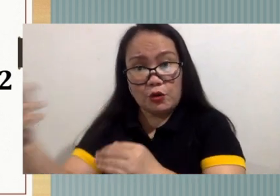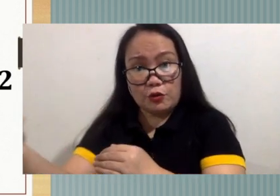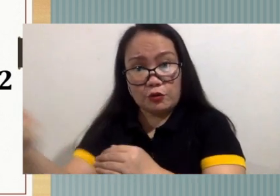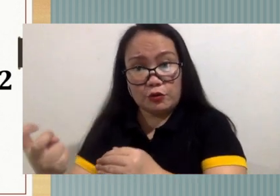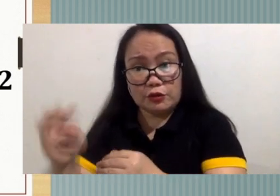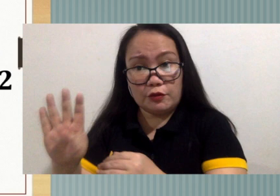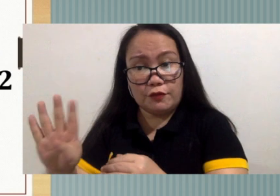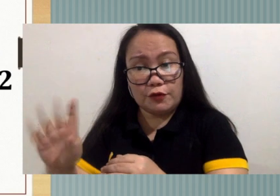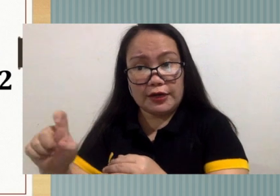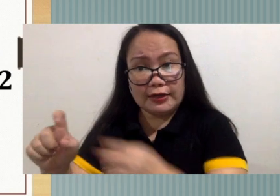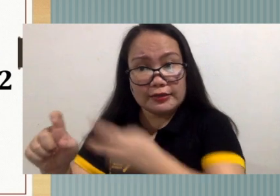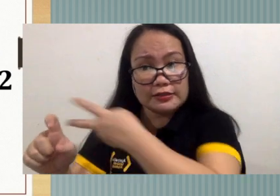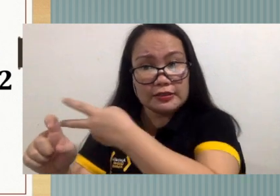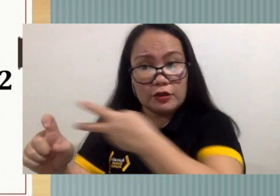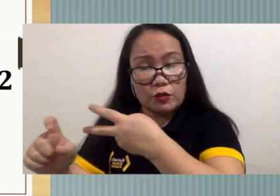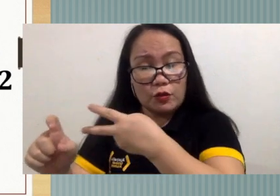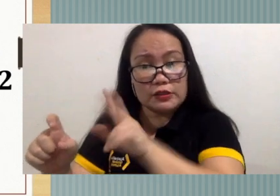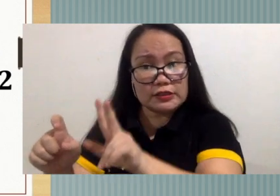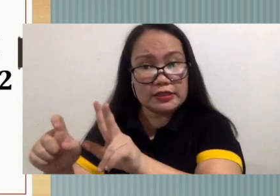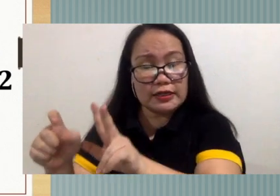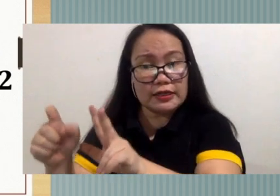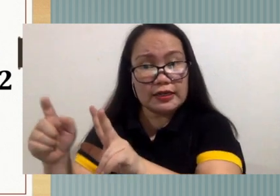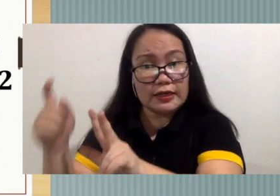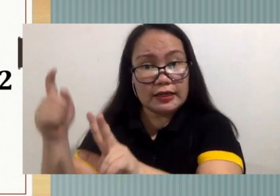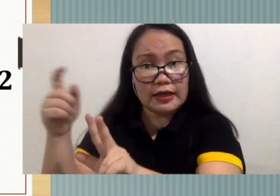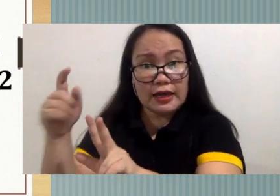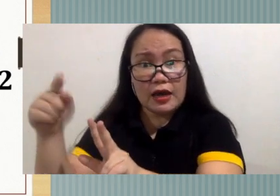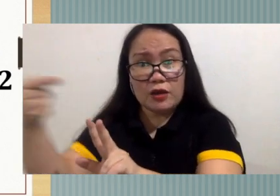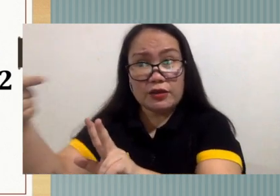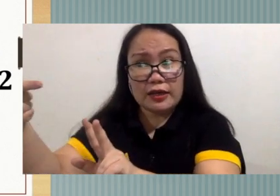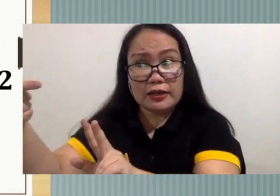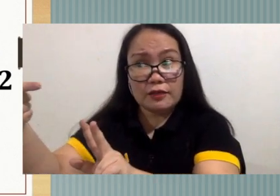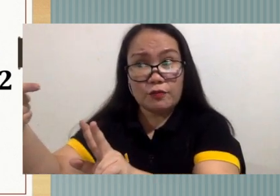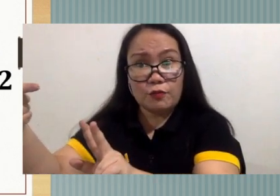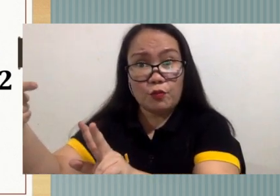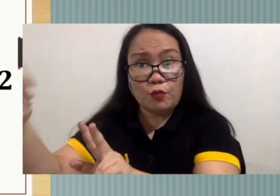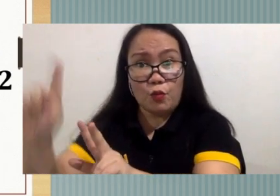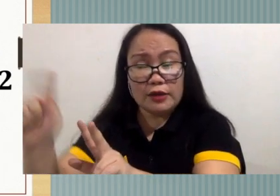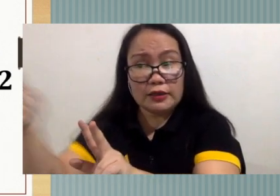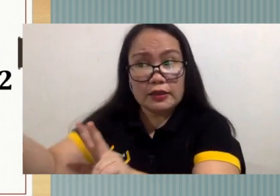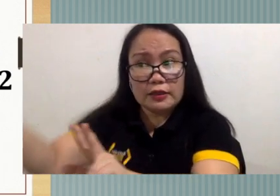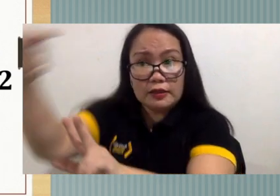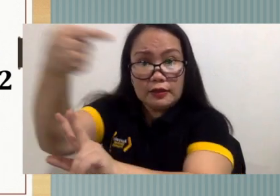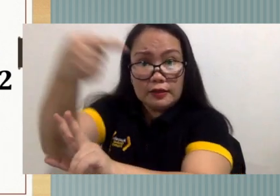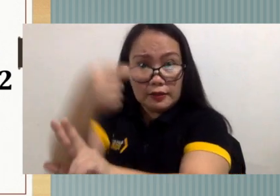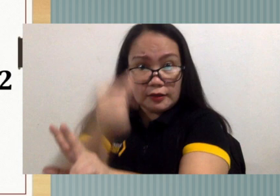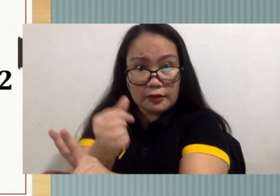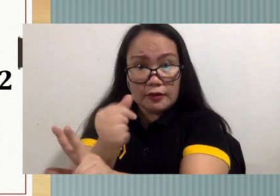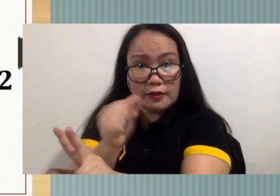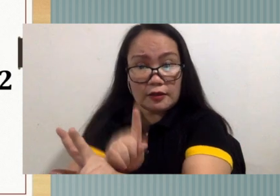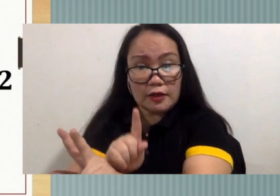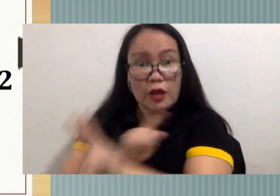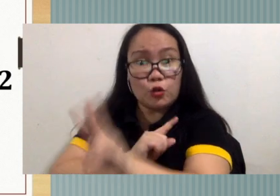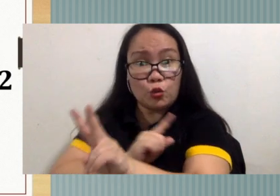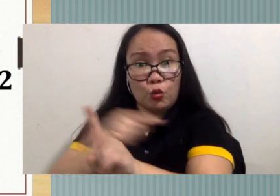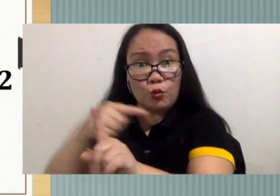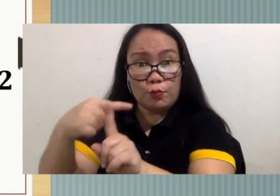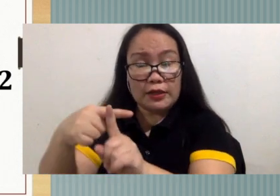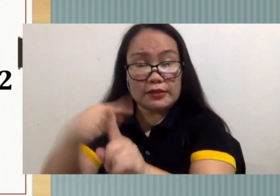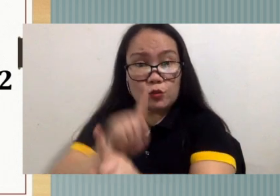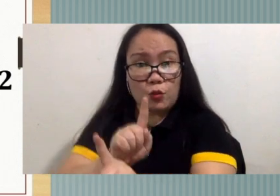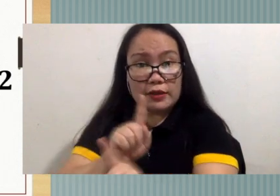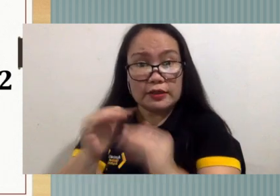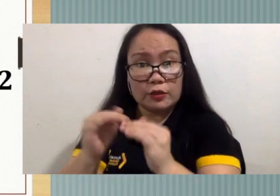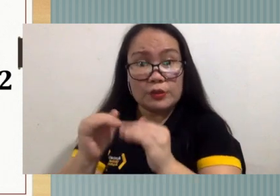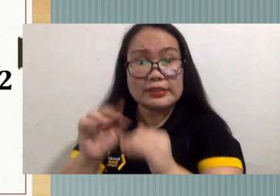is equal to 3. Why 3? Because 2, ililipat natin si 1, that will become positive. So, 2 plus 1